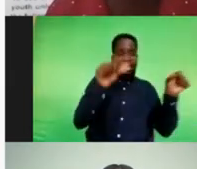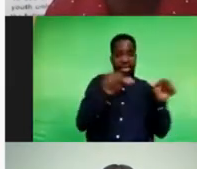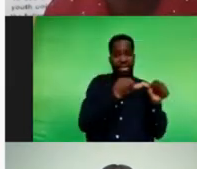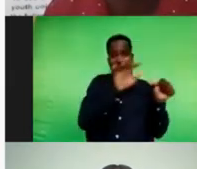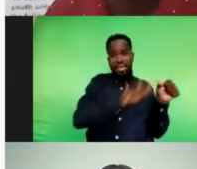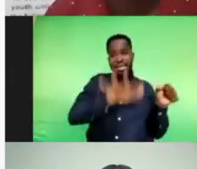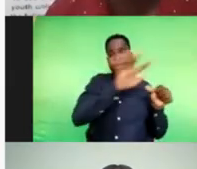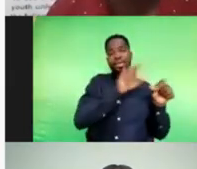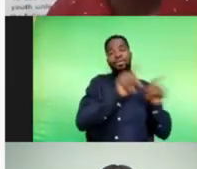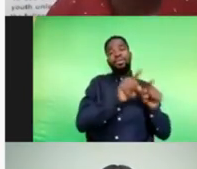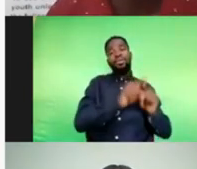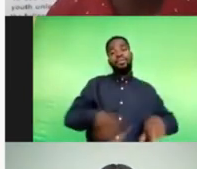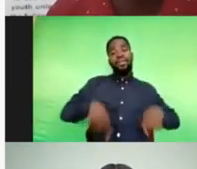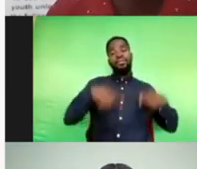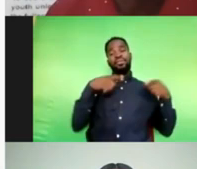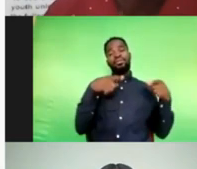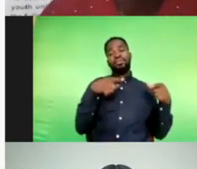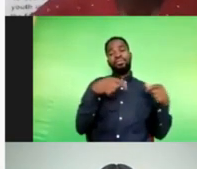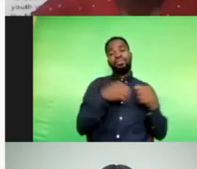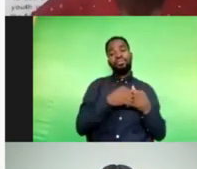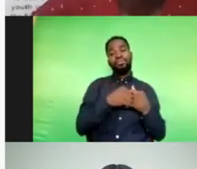life. Yeah.